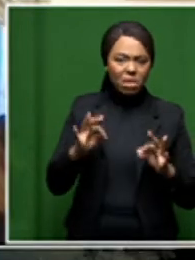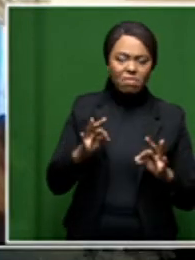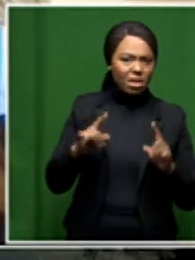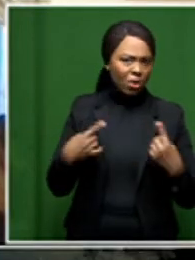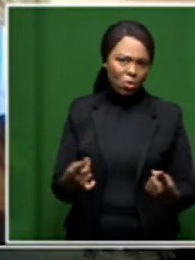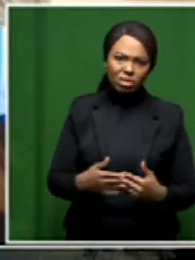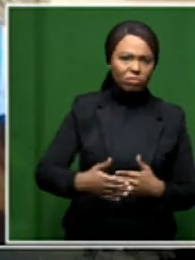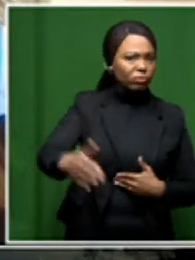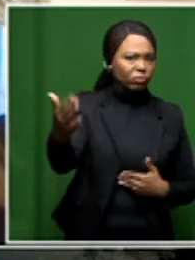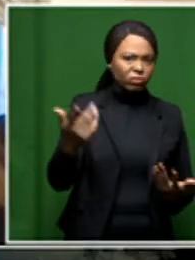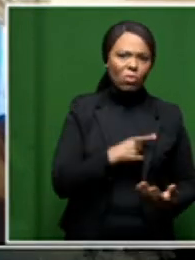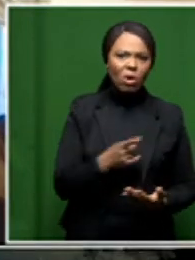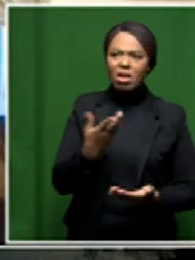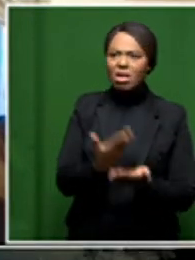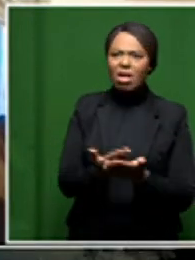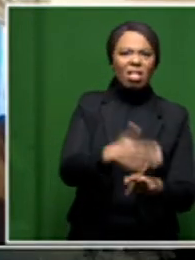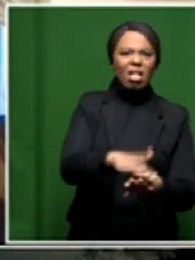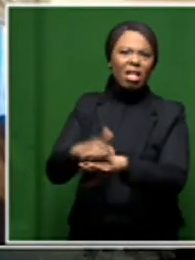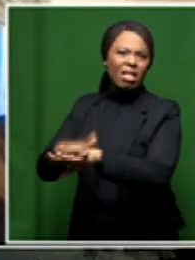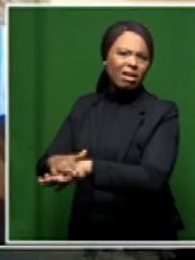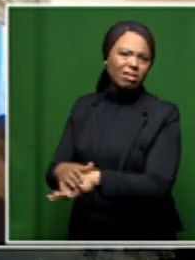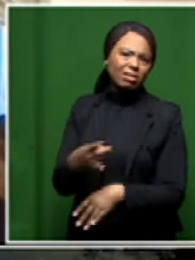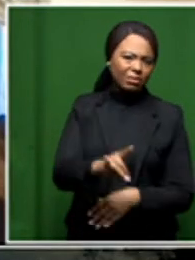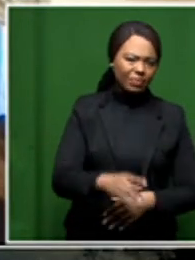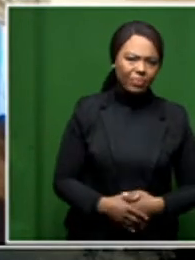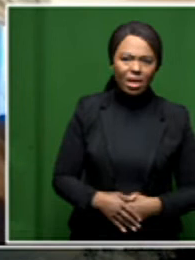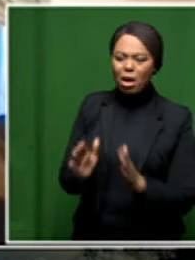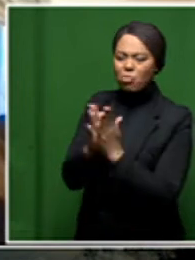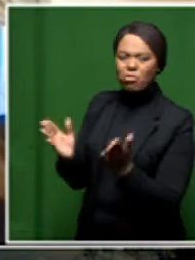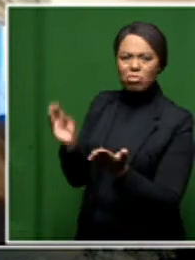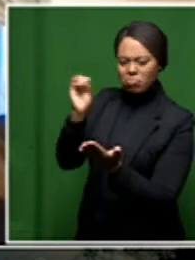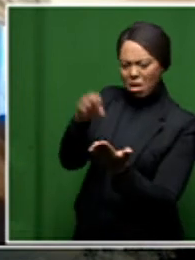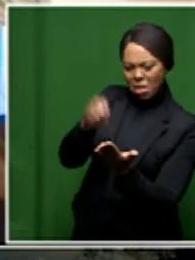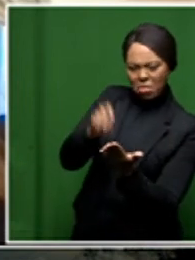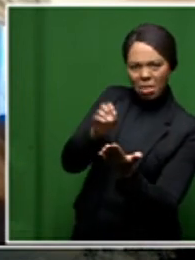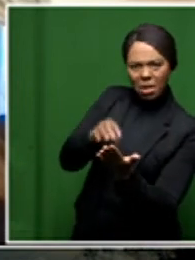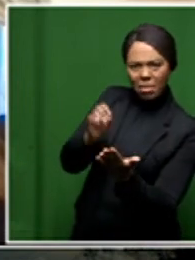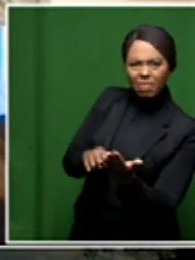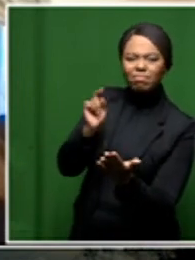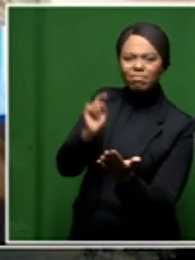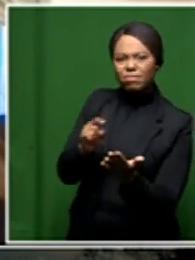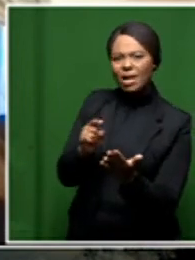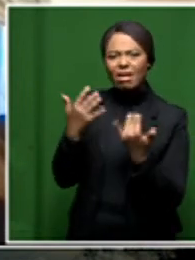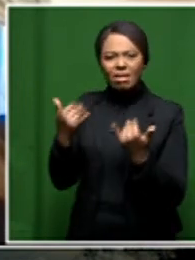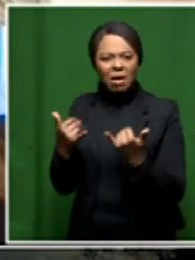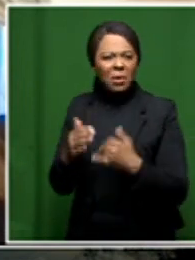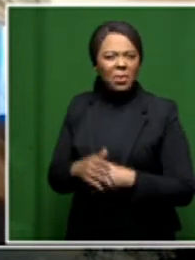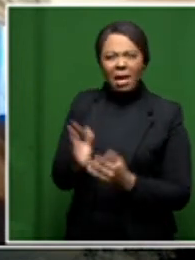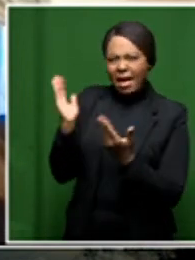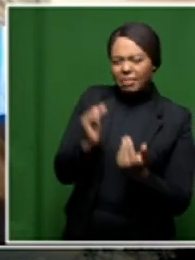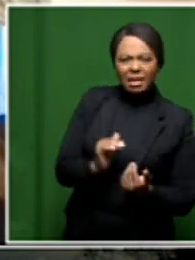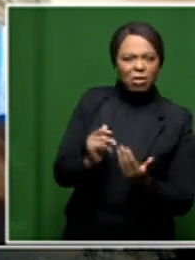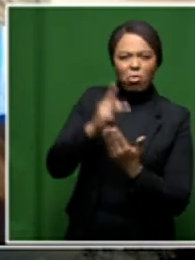being your first book, how would you describe this experience and putting it all together? What was it like for you, and what can we expect